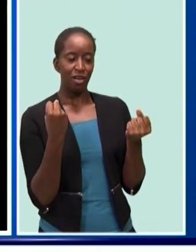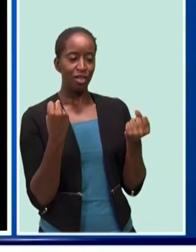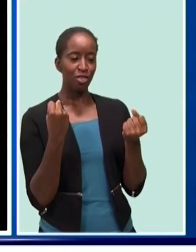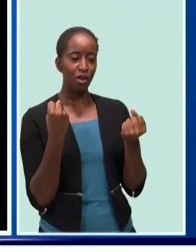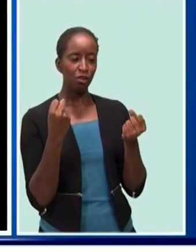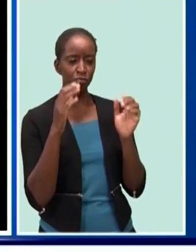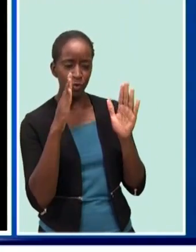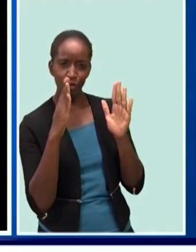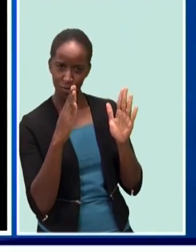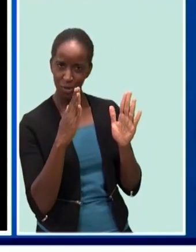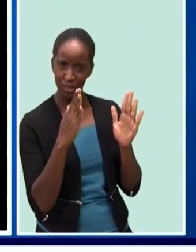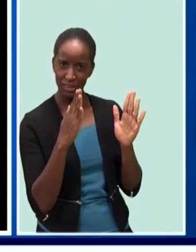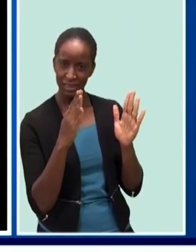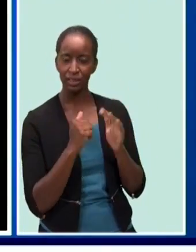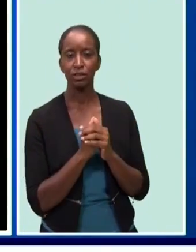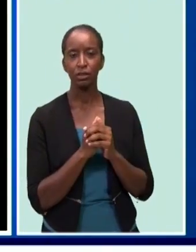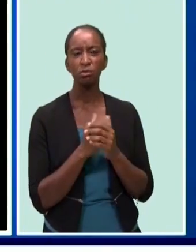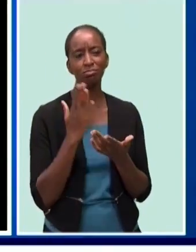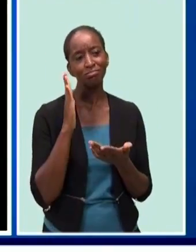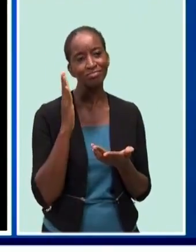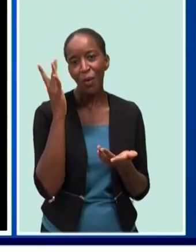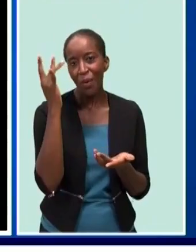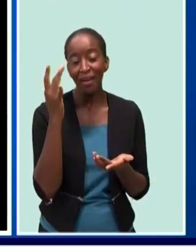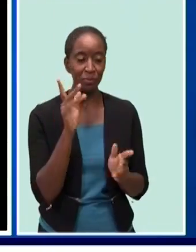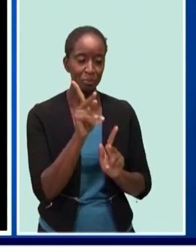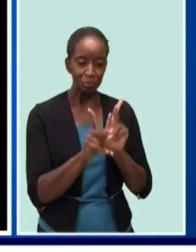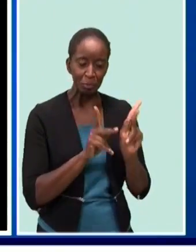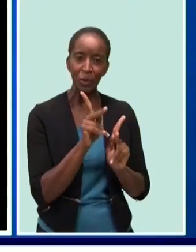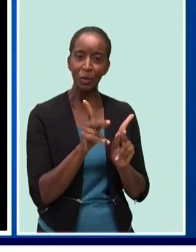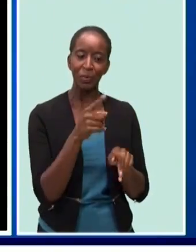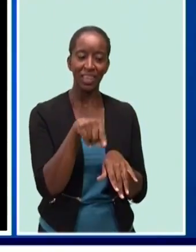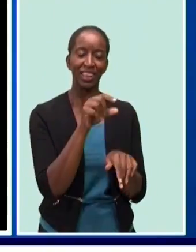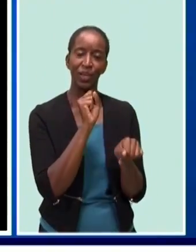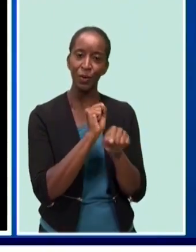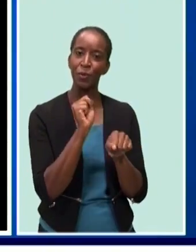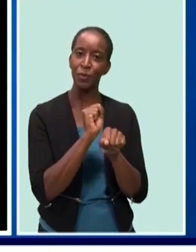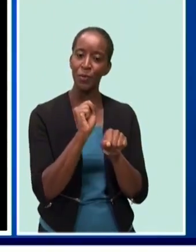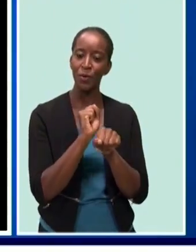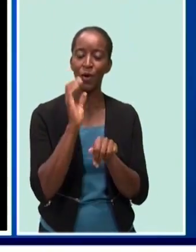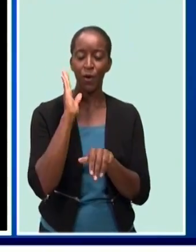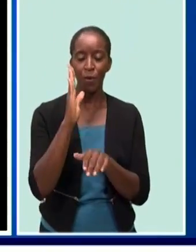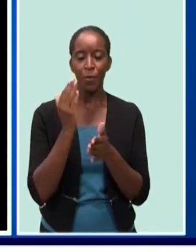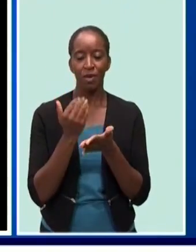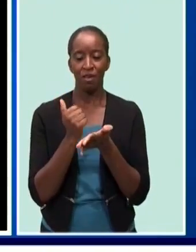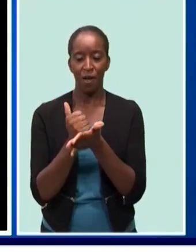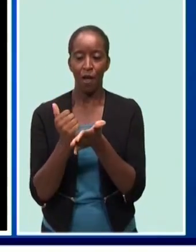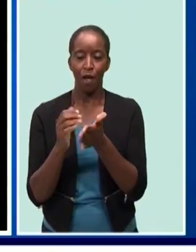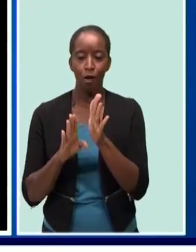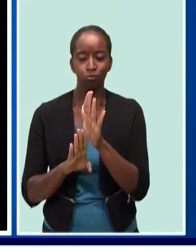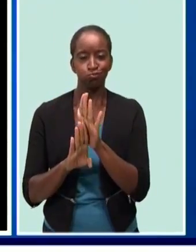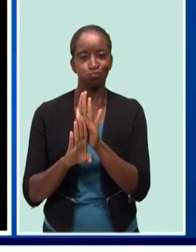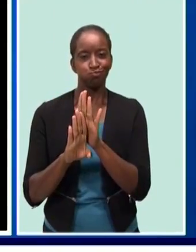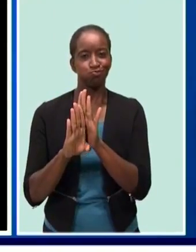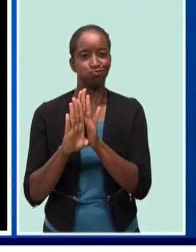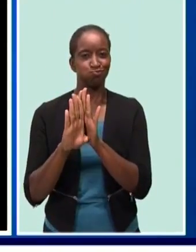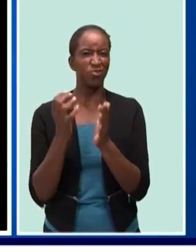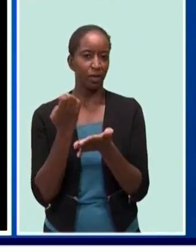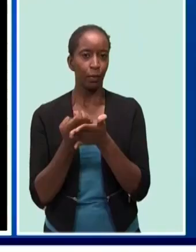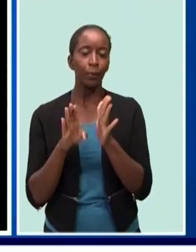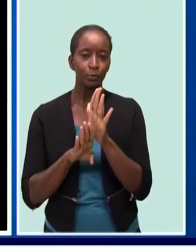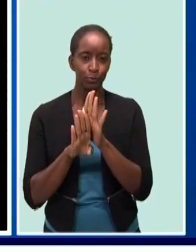idea of investing in our people through education and through healthcare, because those